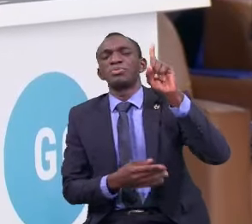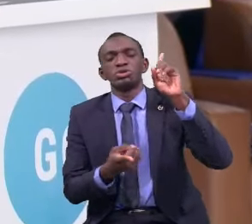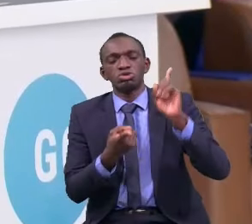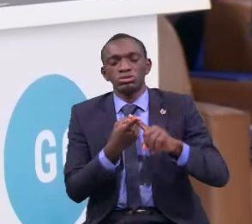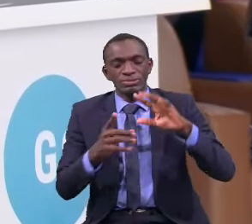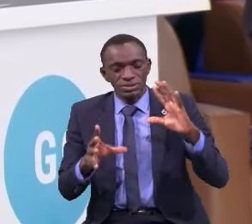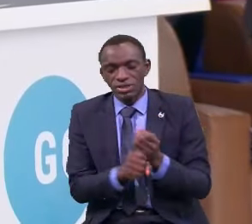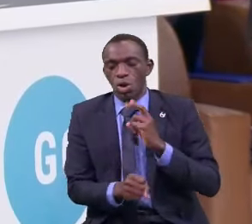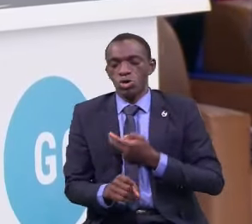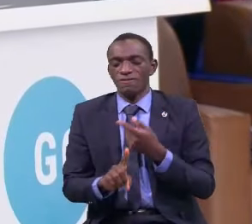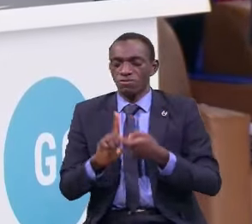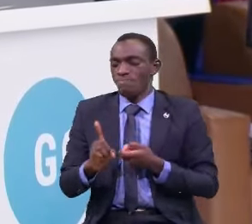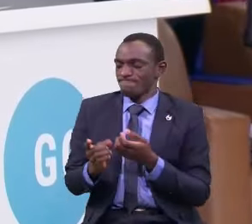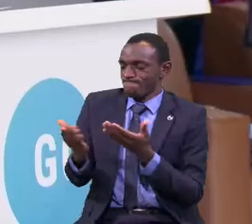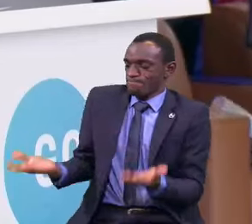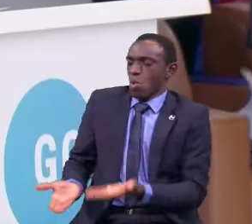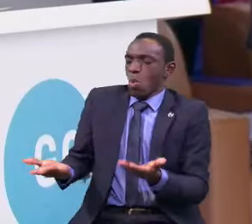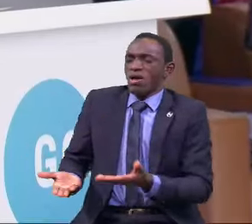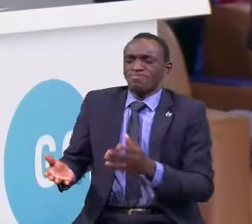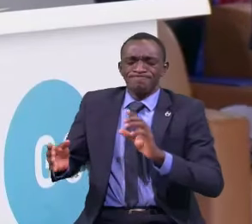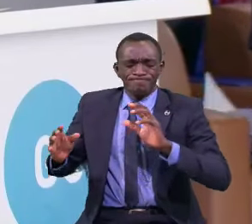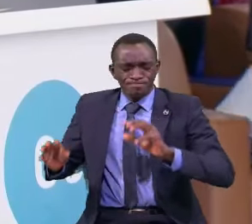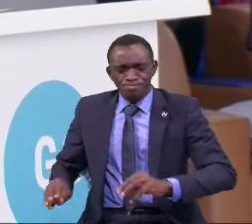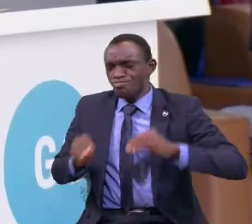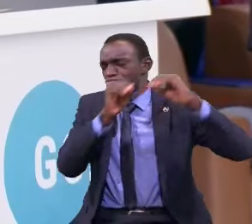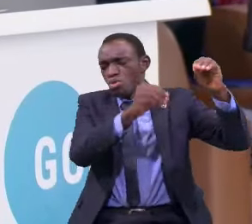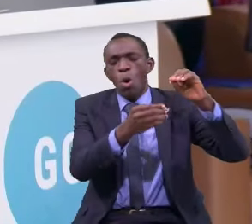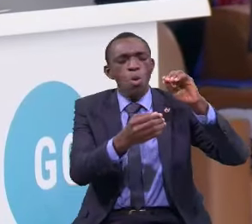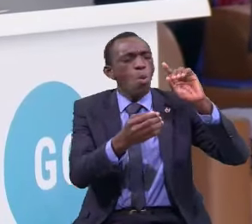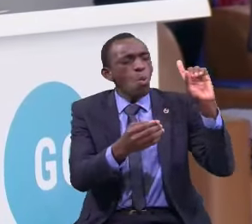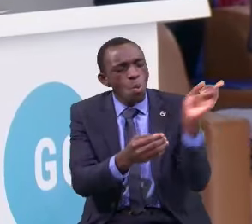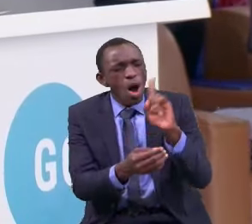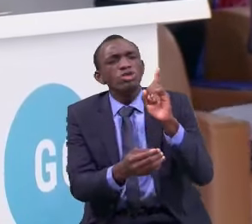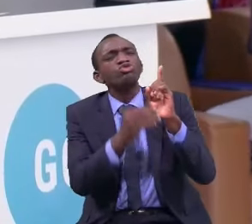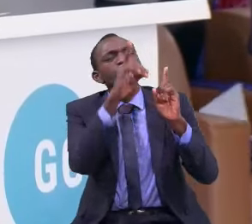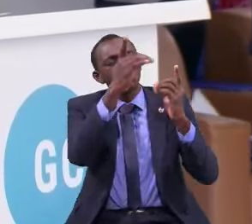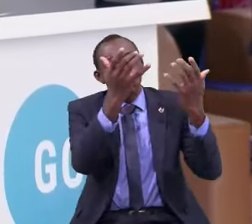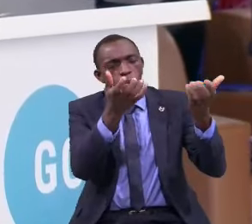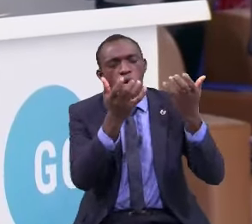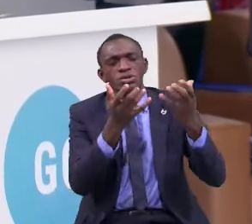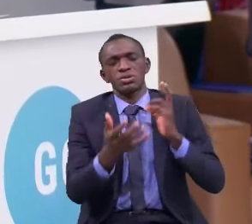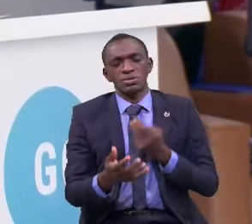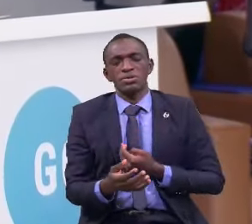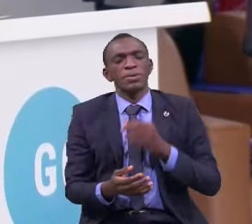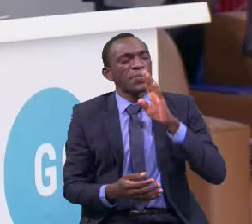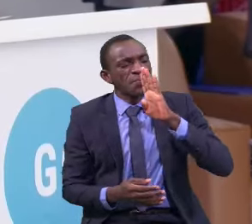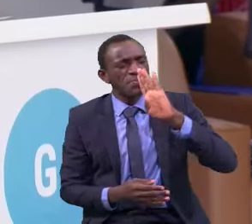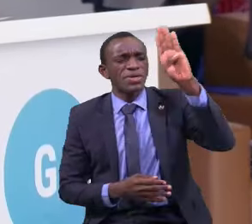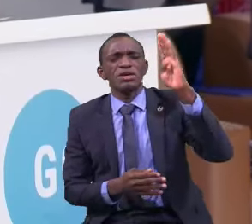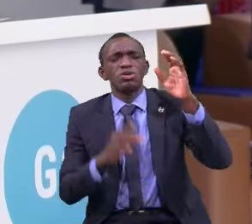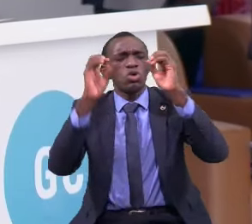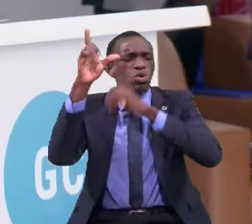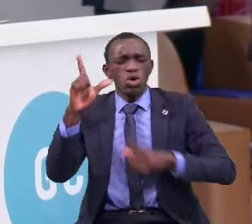are to where we ought to be. I pray, Lord, you take hold of every